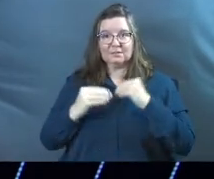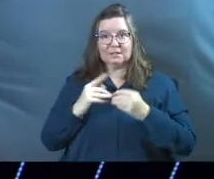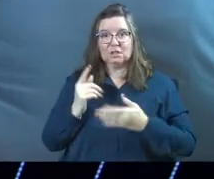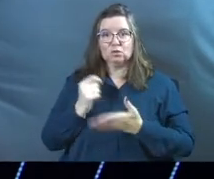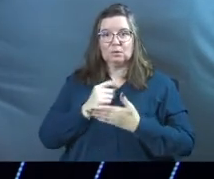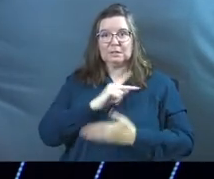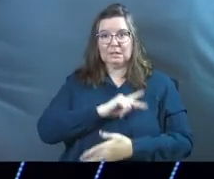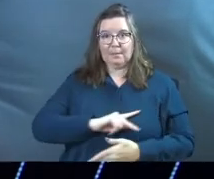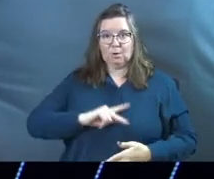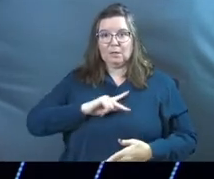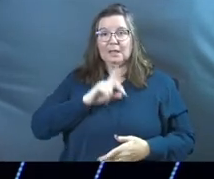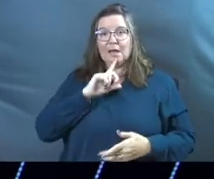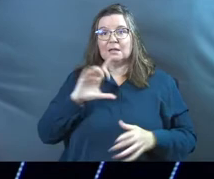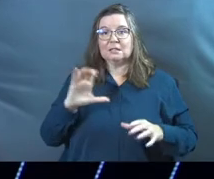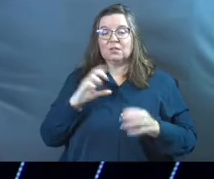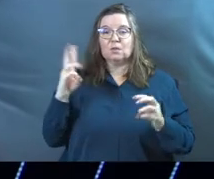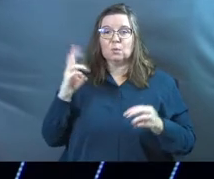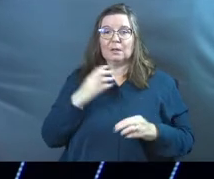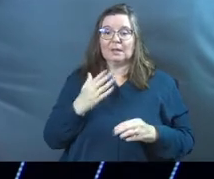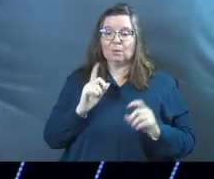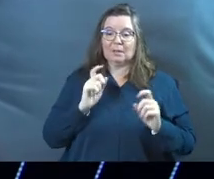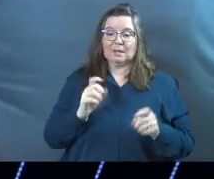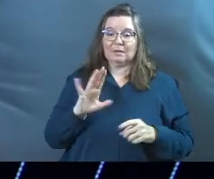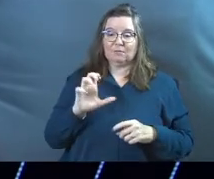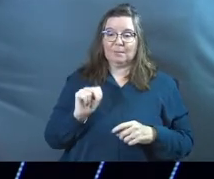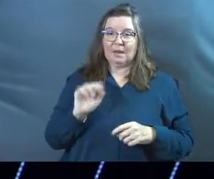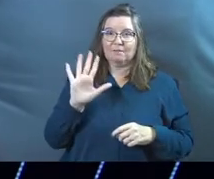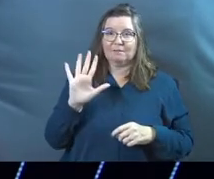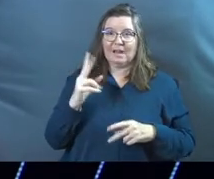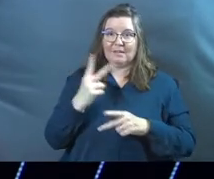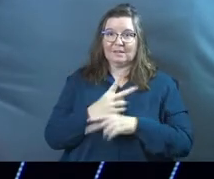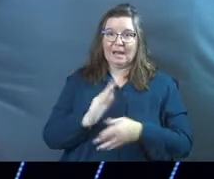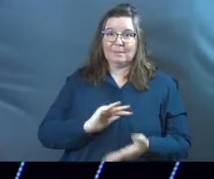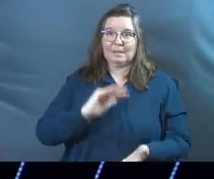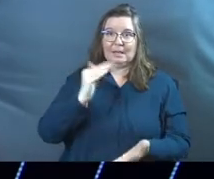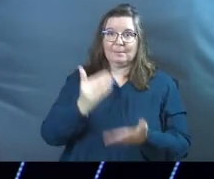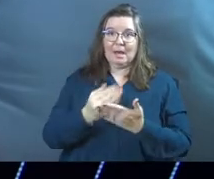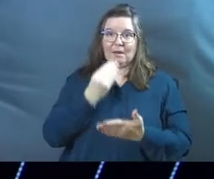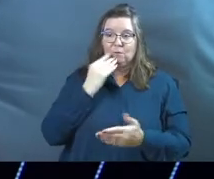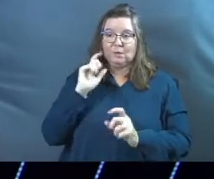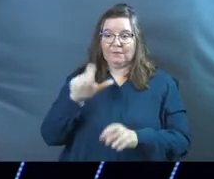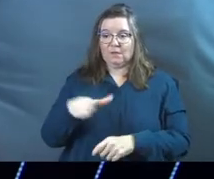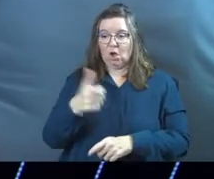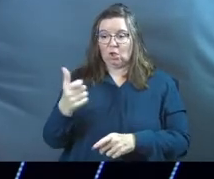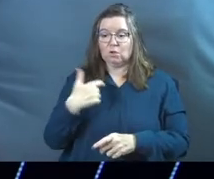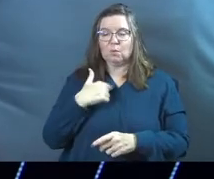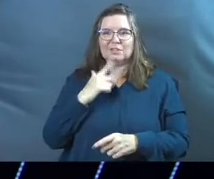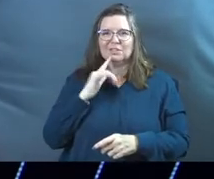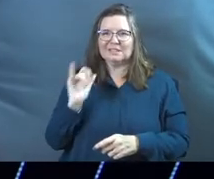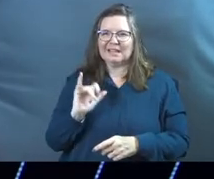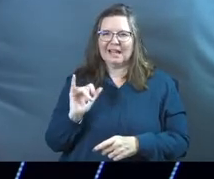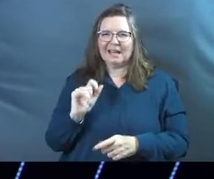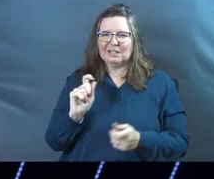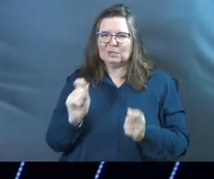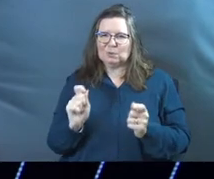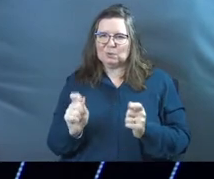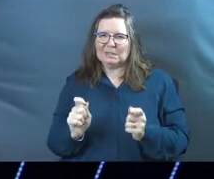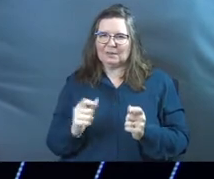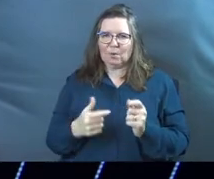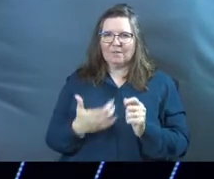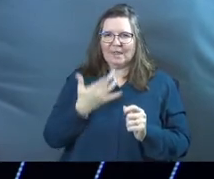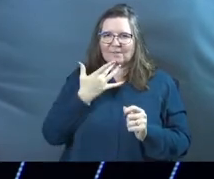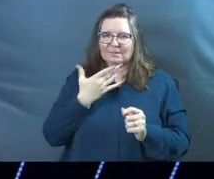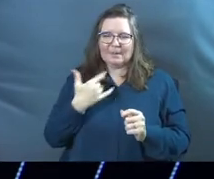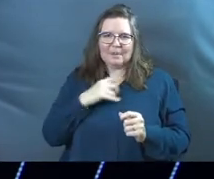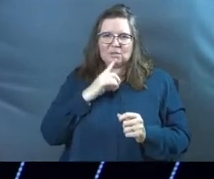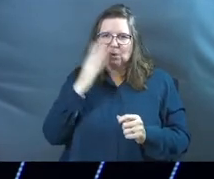treats them personally. He actually does this weird thing where he gives Benjamin five times the amount of food that he gives to everybody else, which is just like tweaking that whole